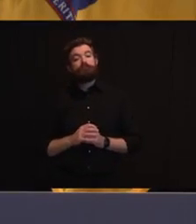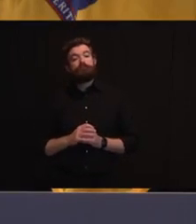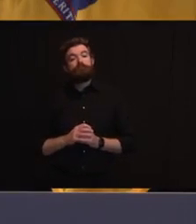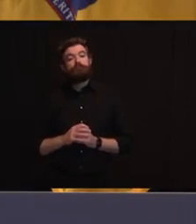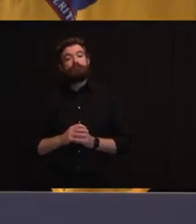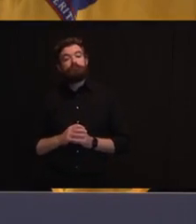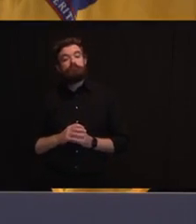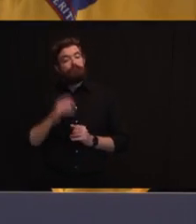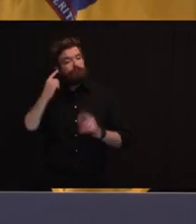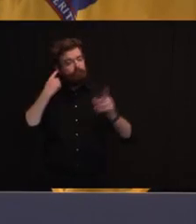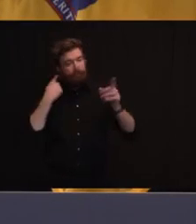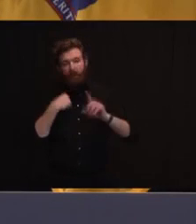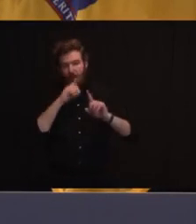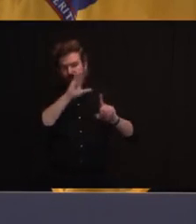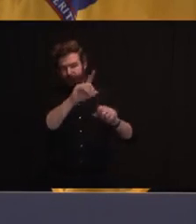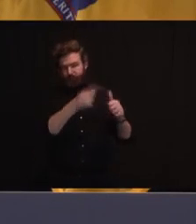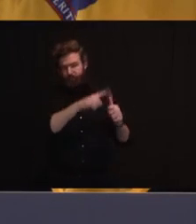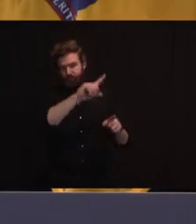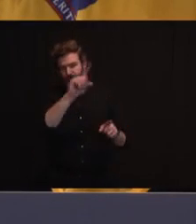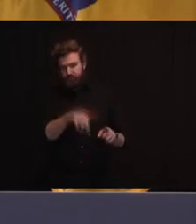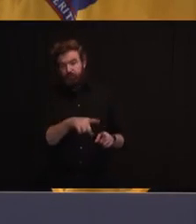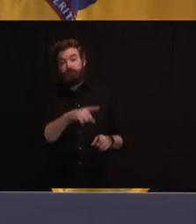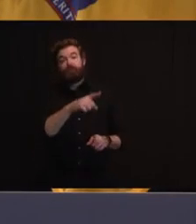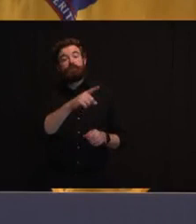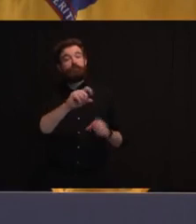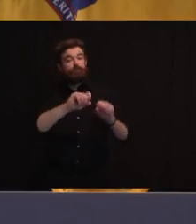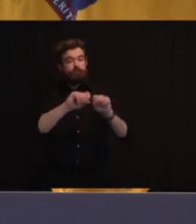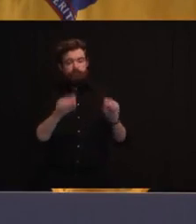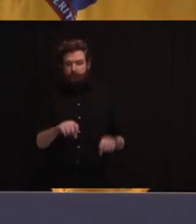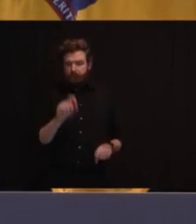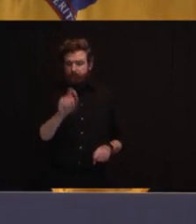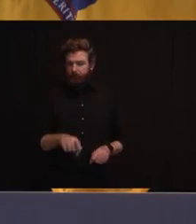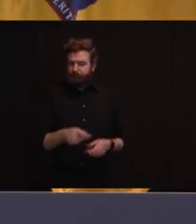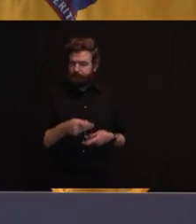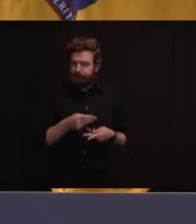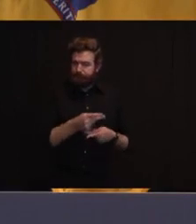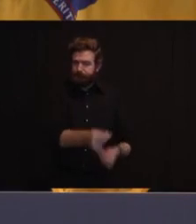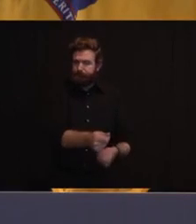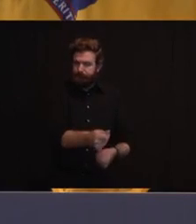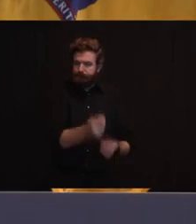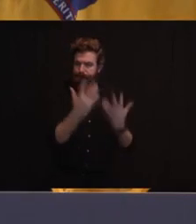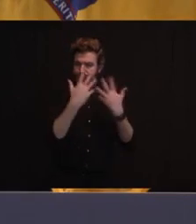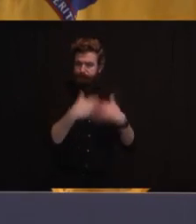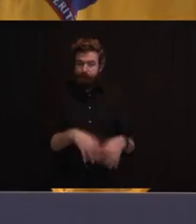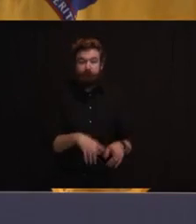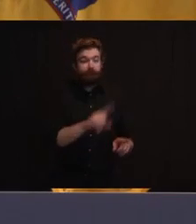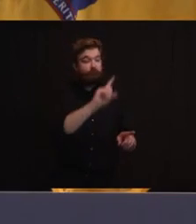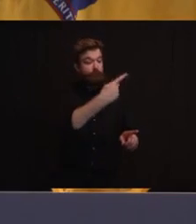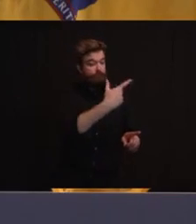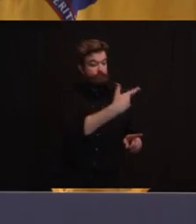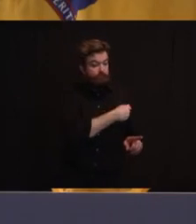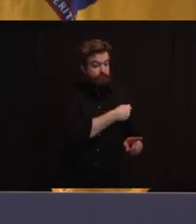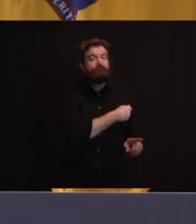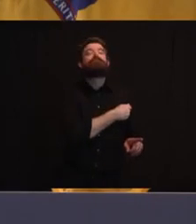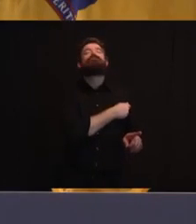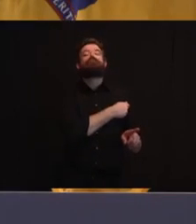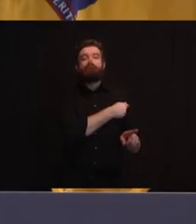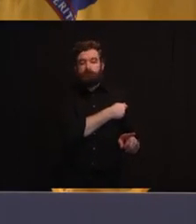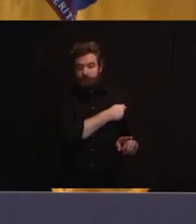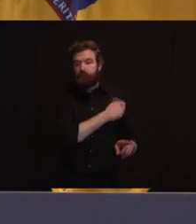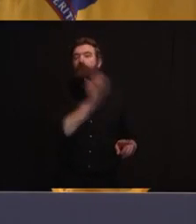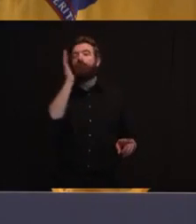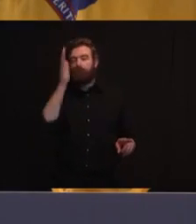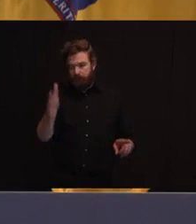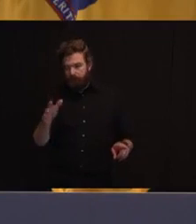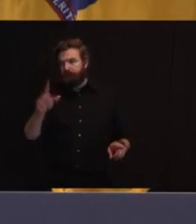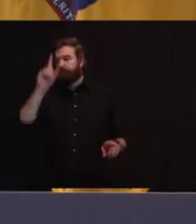that's as Judy and team allocate dosages as they come in, and again, there's an enormous supply-demand imbalance here,